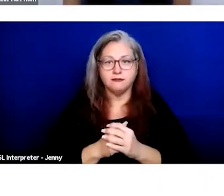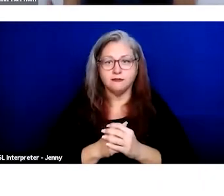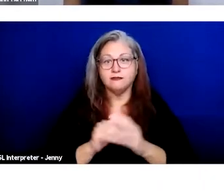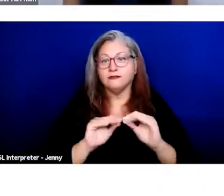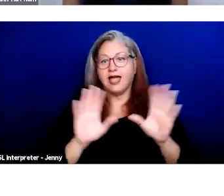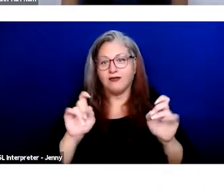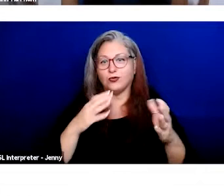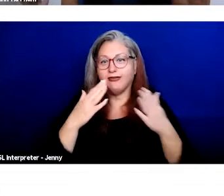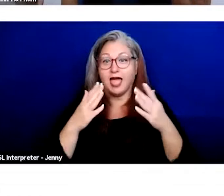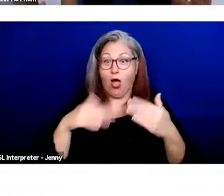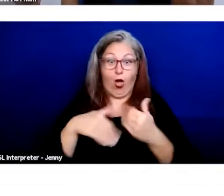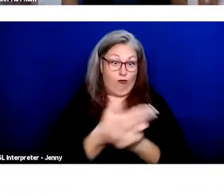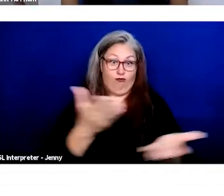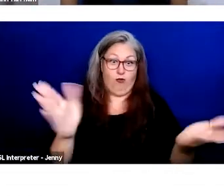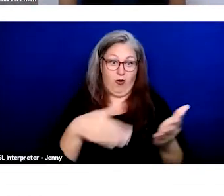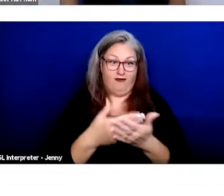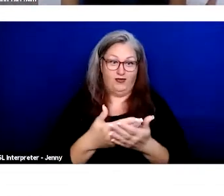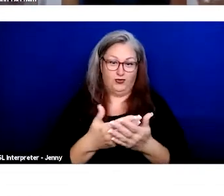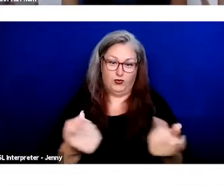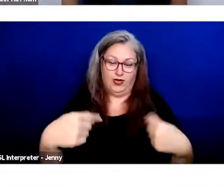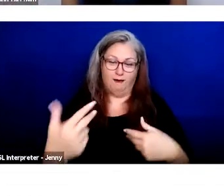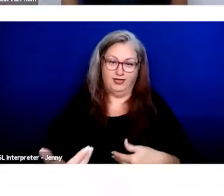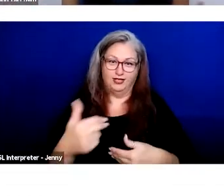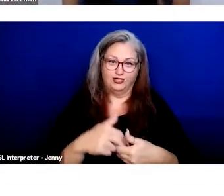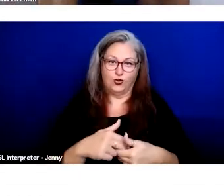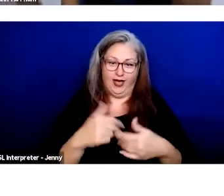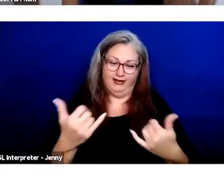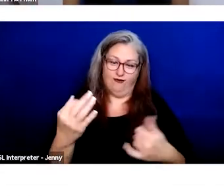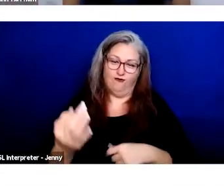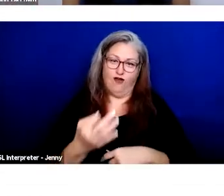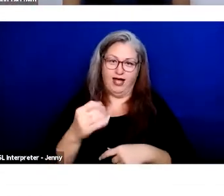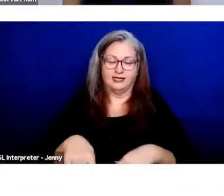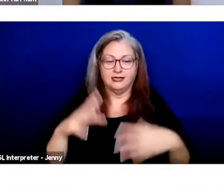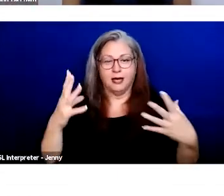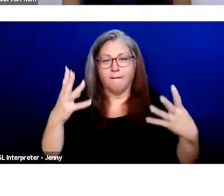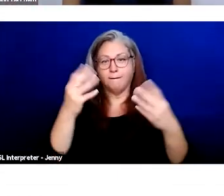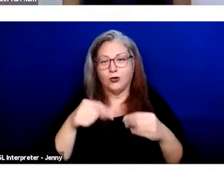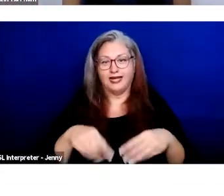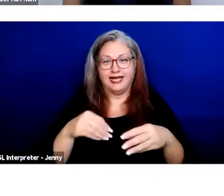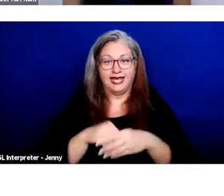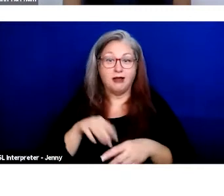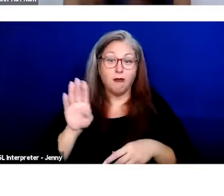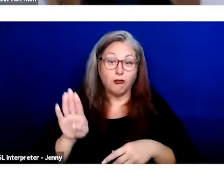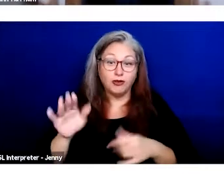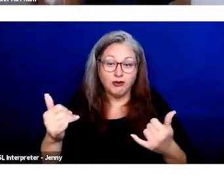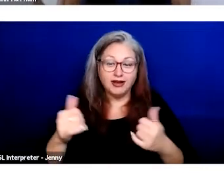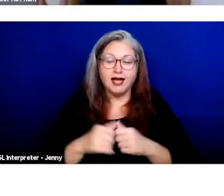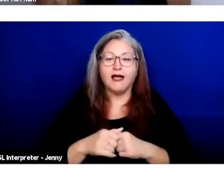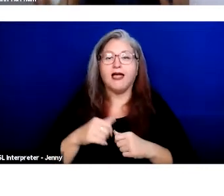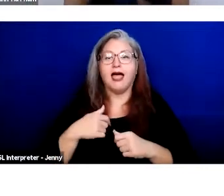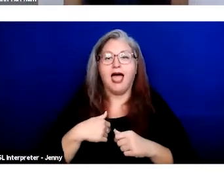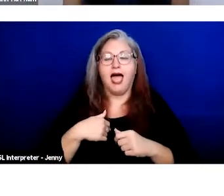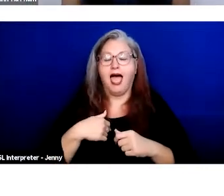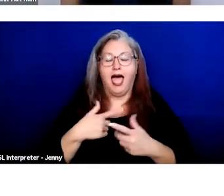Obviously, I need to thank all of you for joining us on this Friday. It's beautiful in Brooklyn right now, and I really could